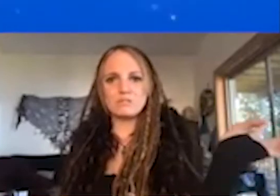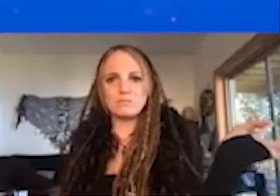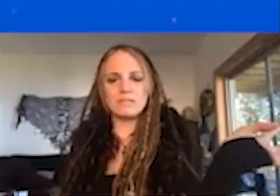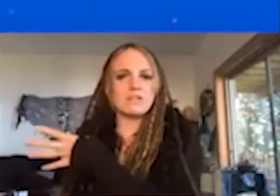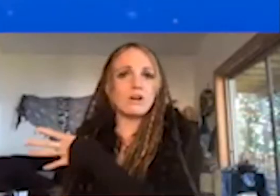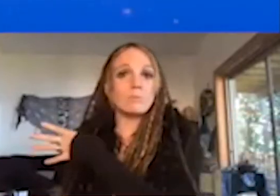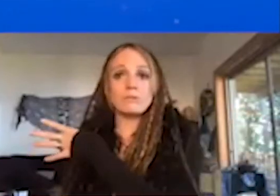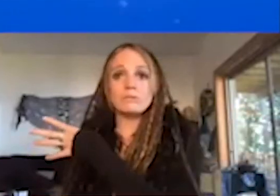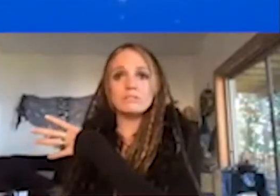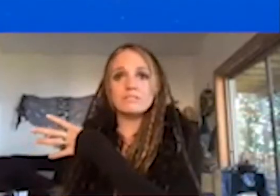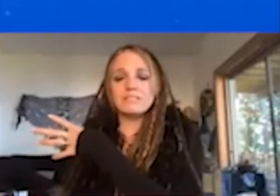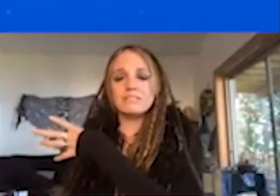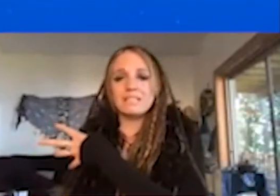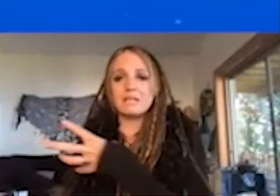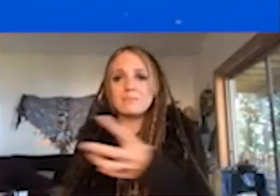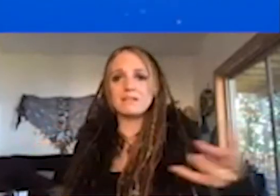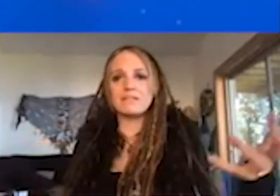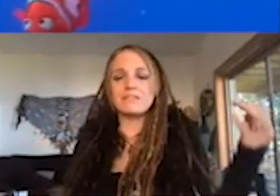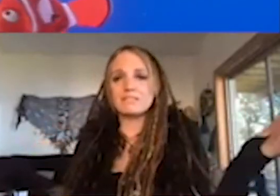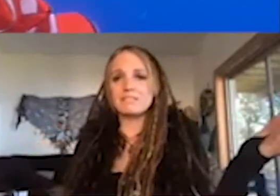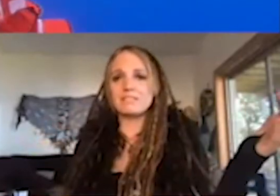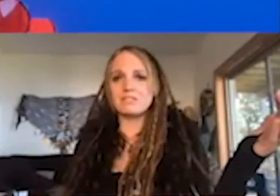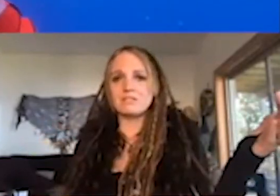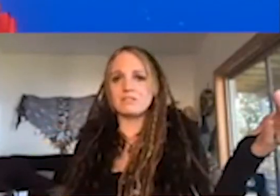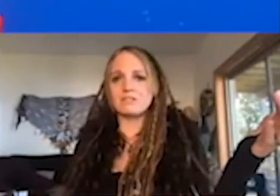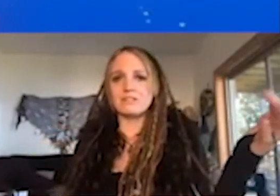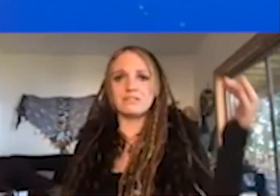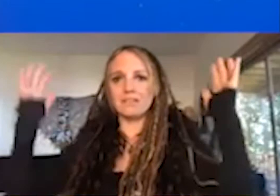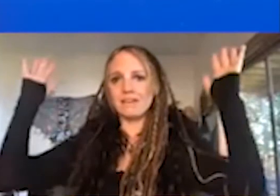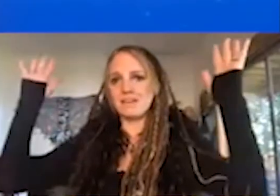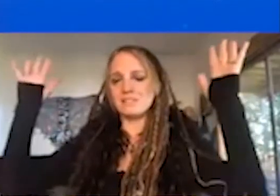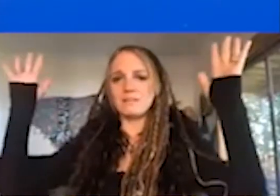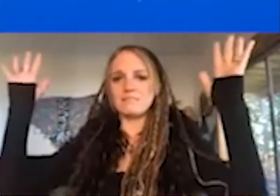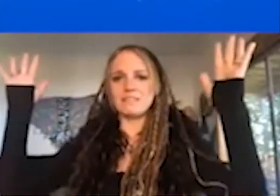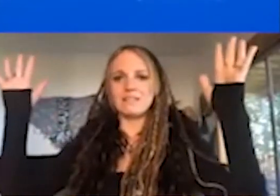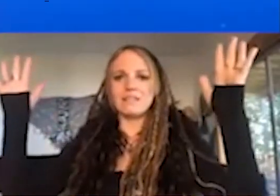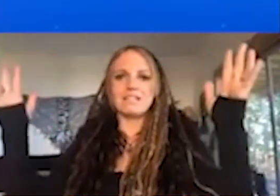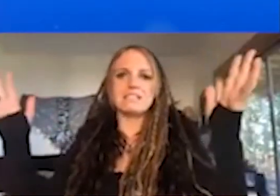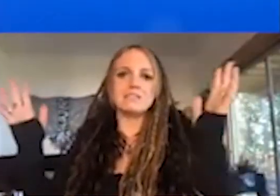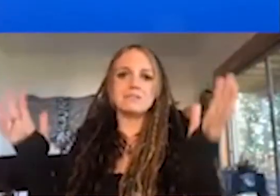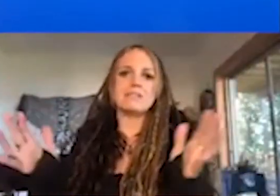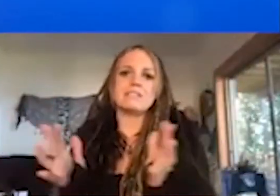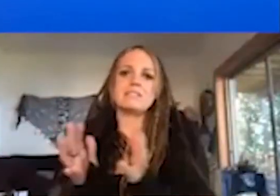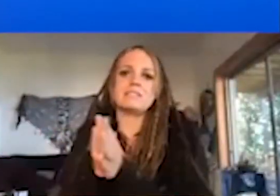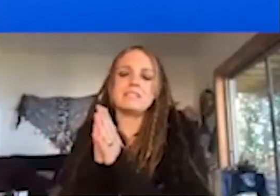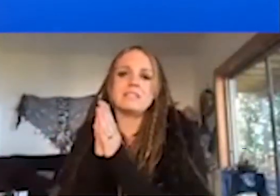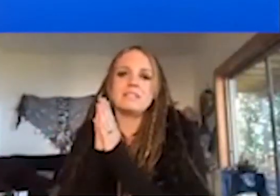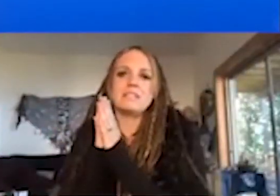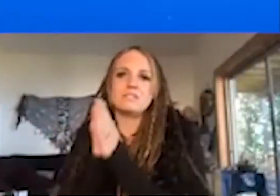rush of pink to all blue. And he comes out, and there's the East Australian current. Yay, it's amazing. Until he